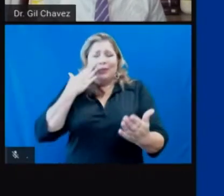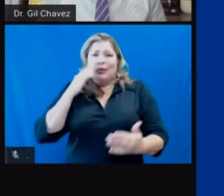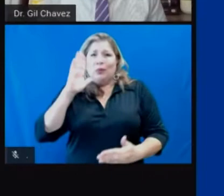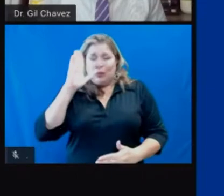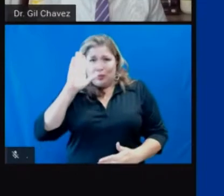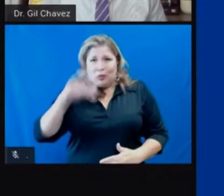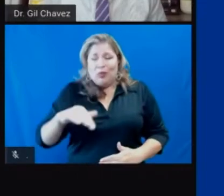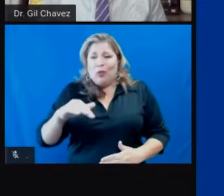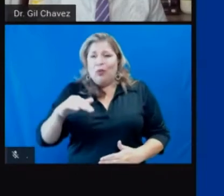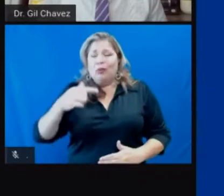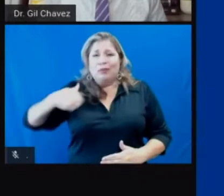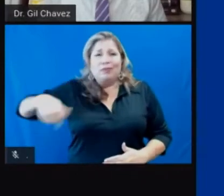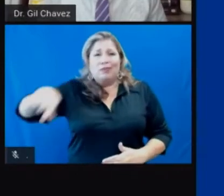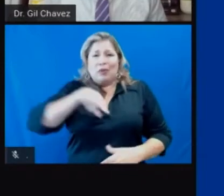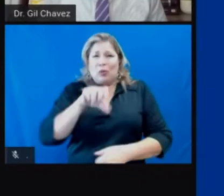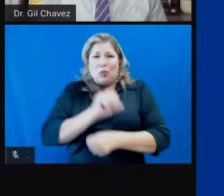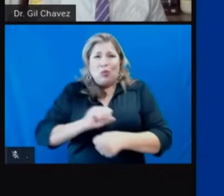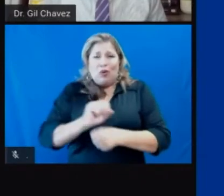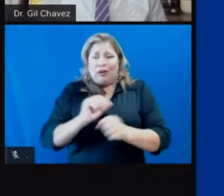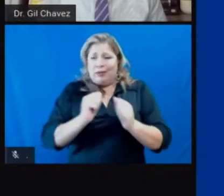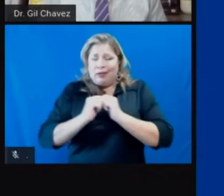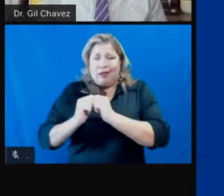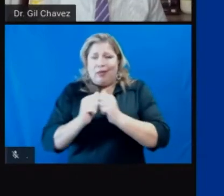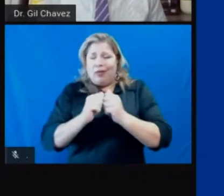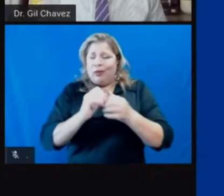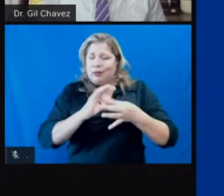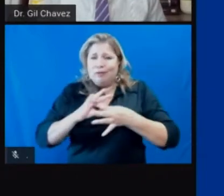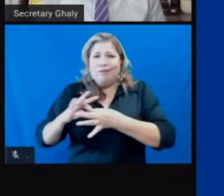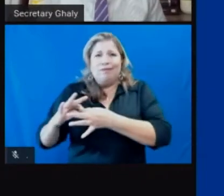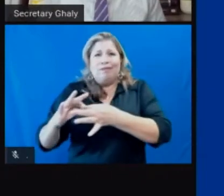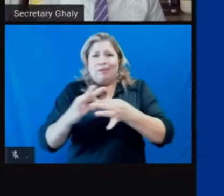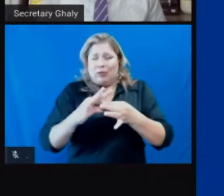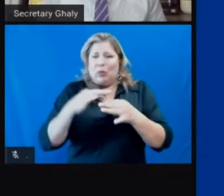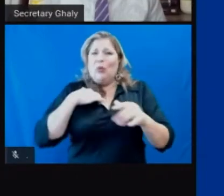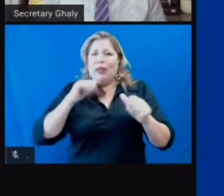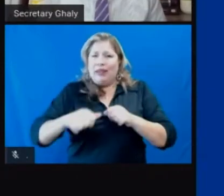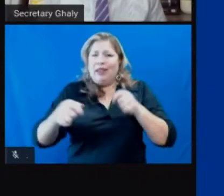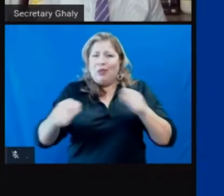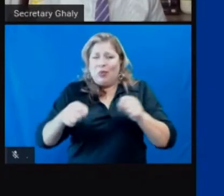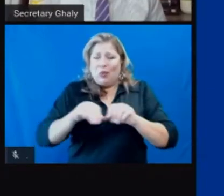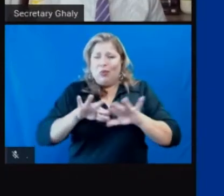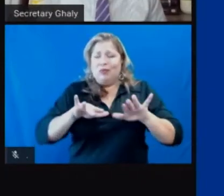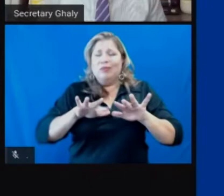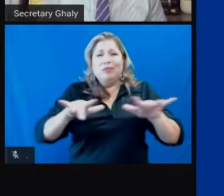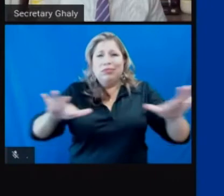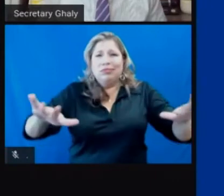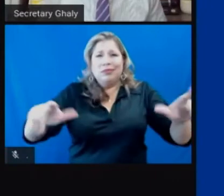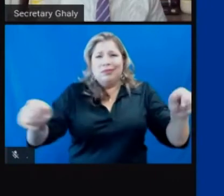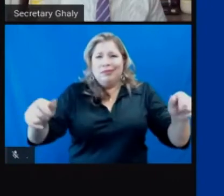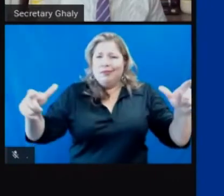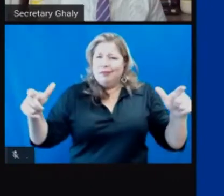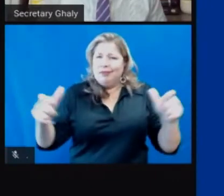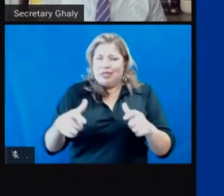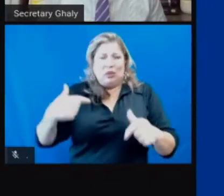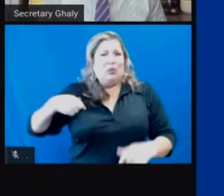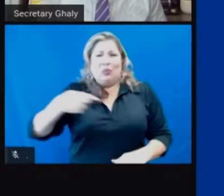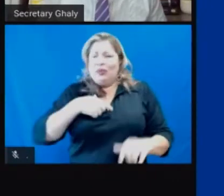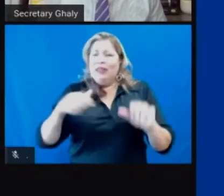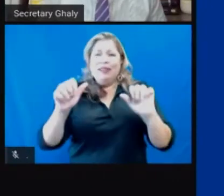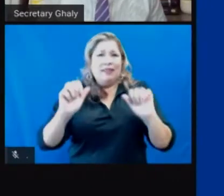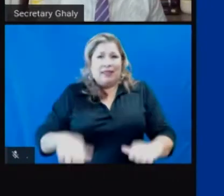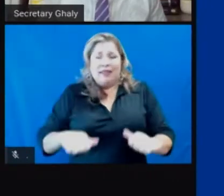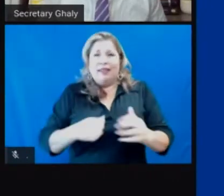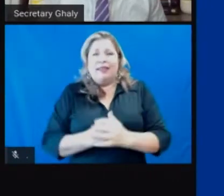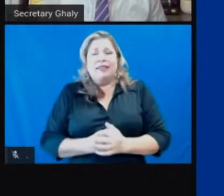it before. I know that the leadership here at the state, your local leaders and partners and public health officials